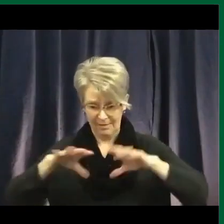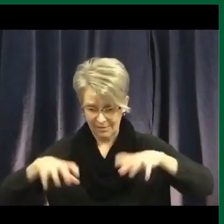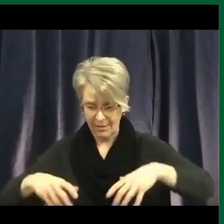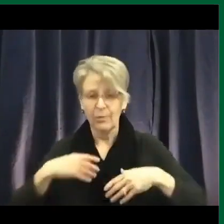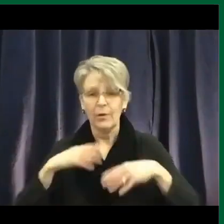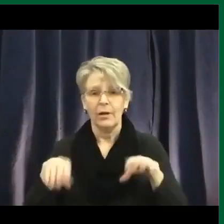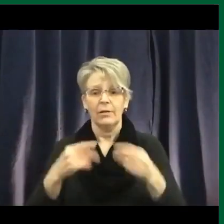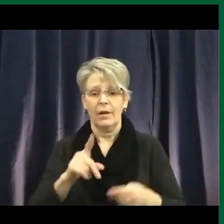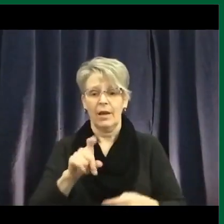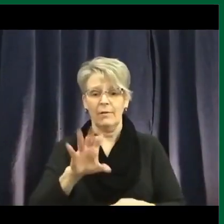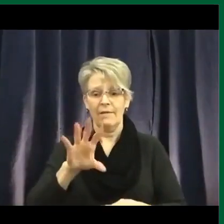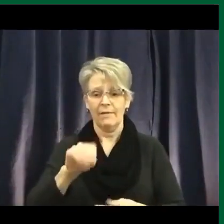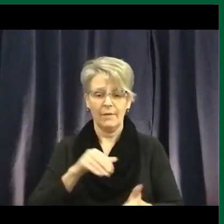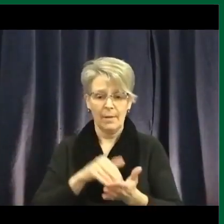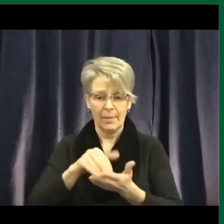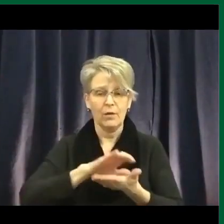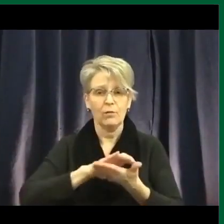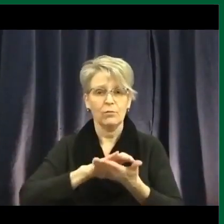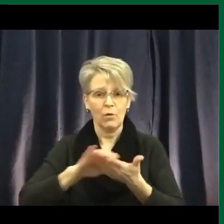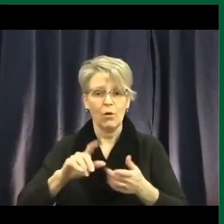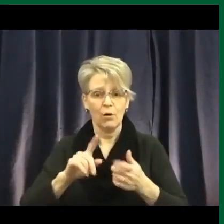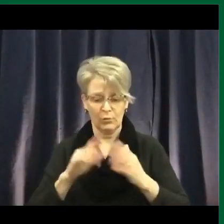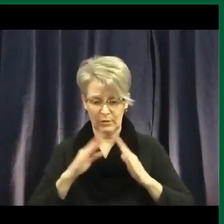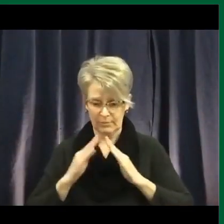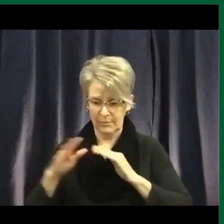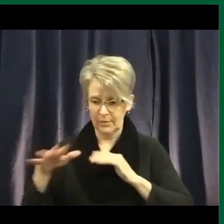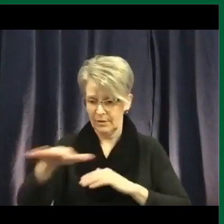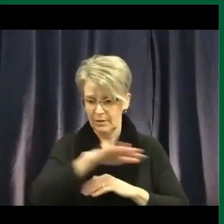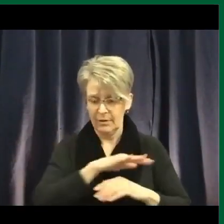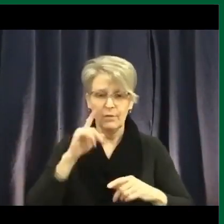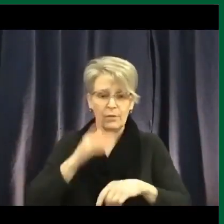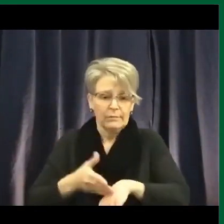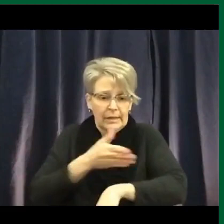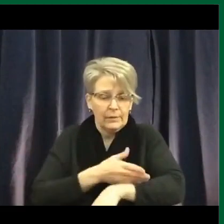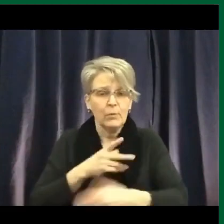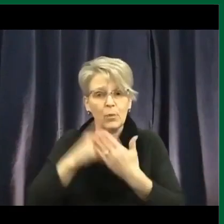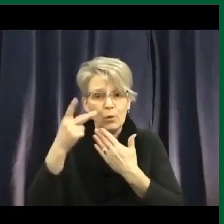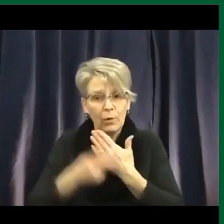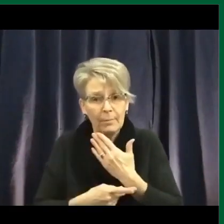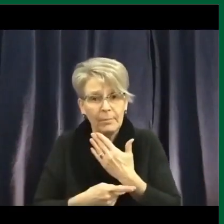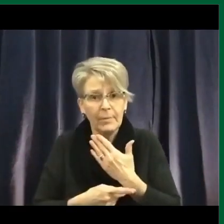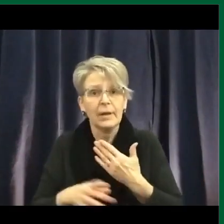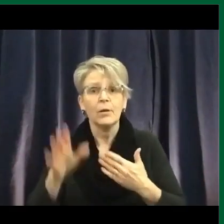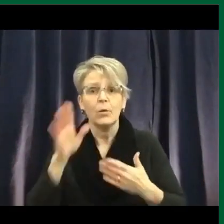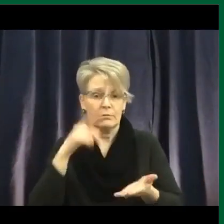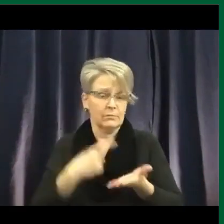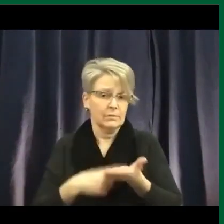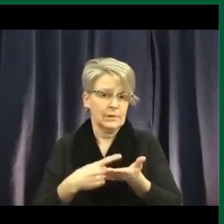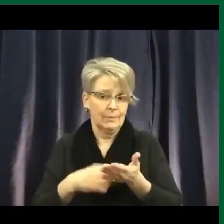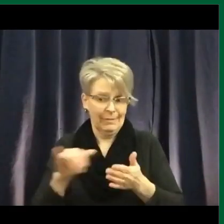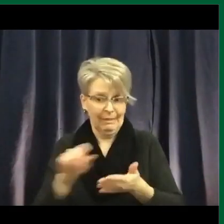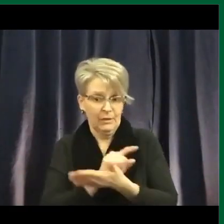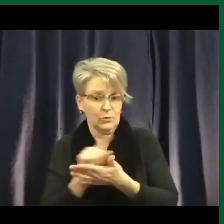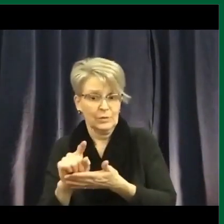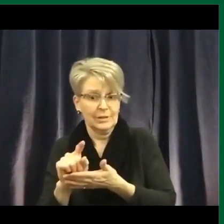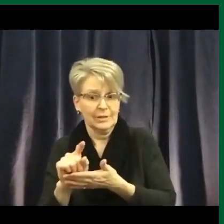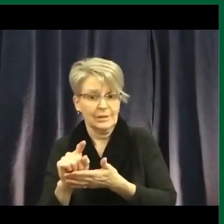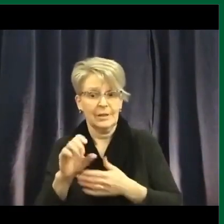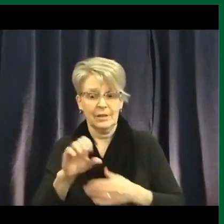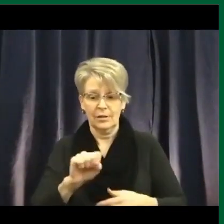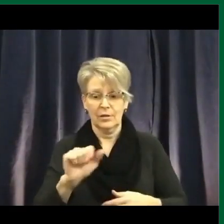$150 million to our municipalities through the Municipal Economic Enhancement Program, which we'll be talking about this week at the